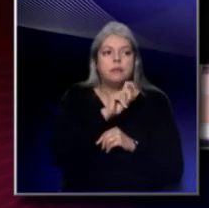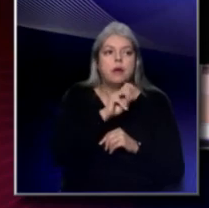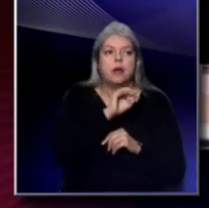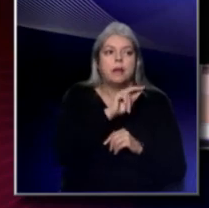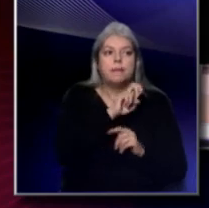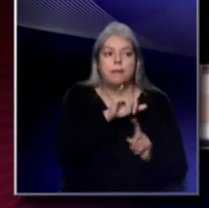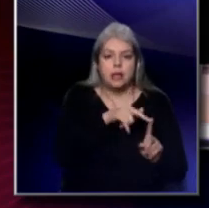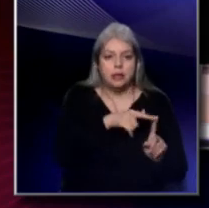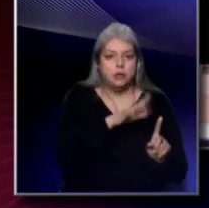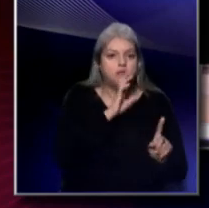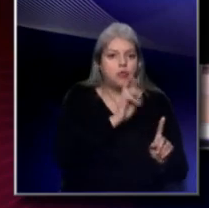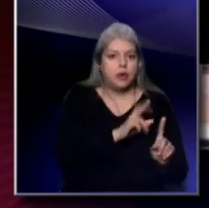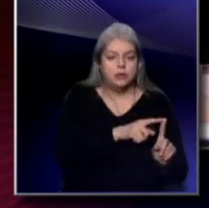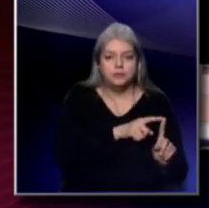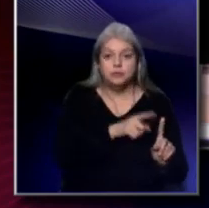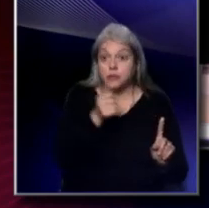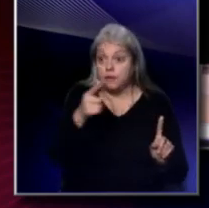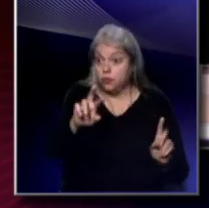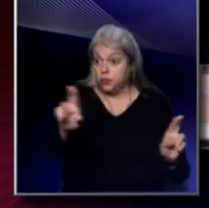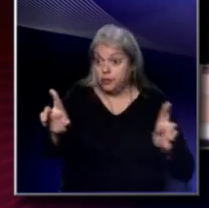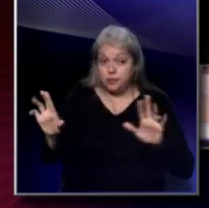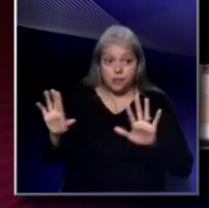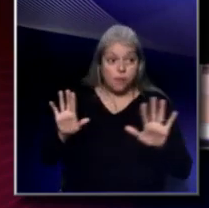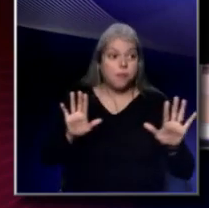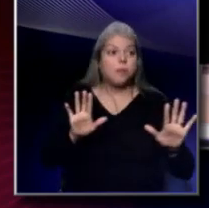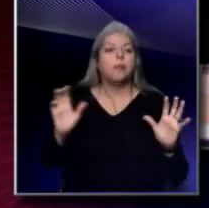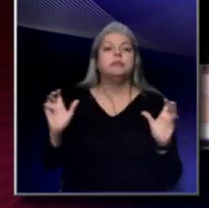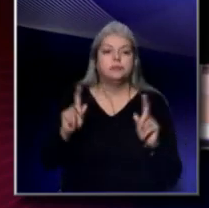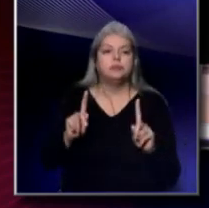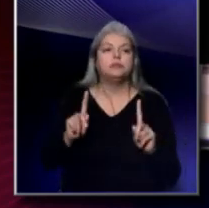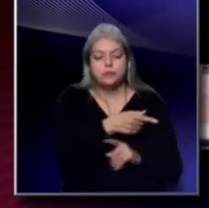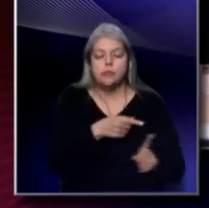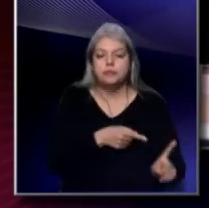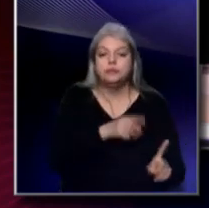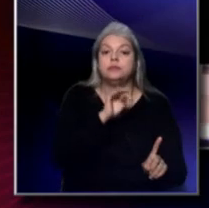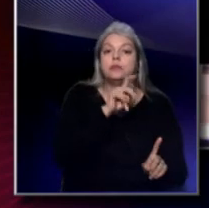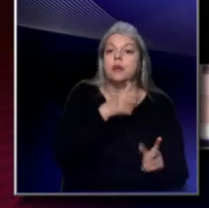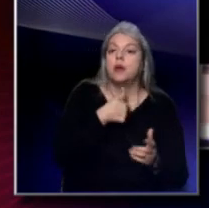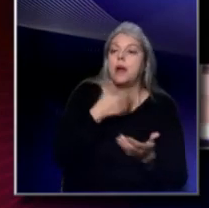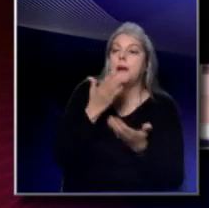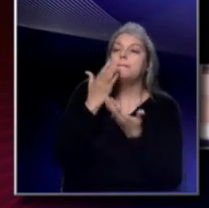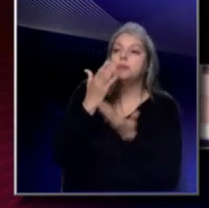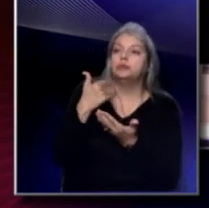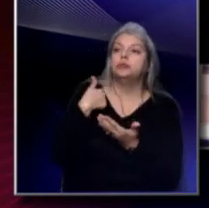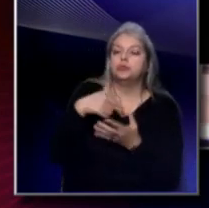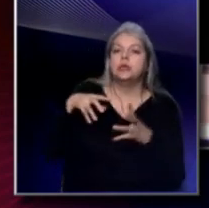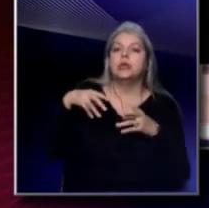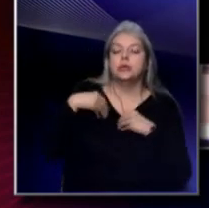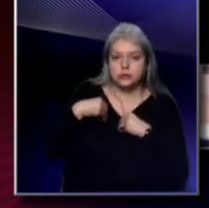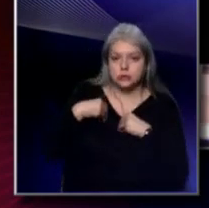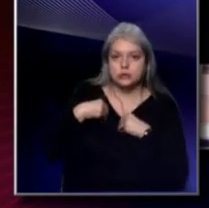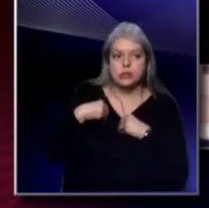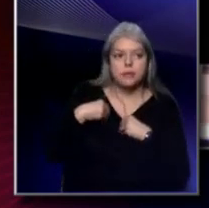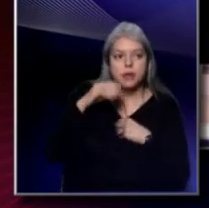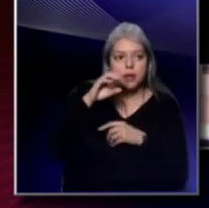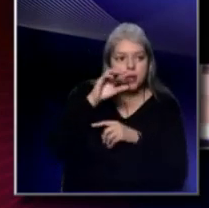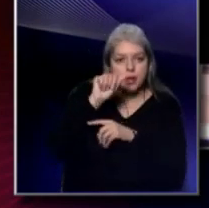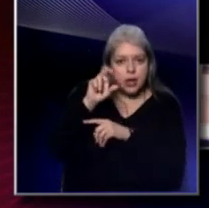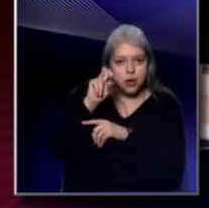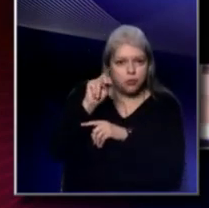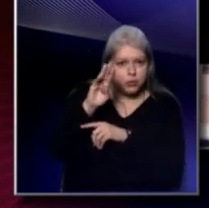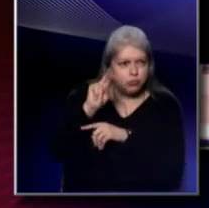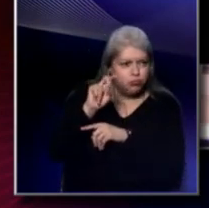Is everybody back on? We're back here. Motion that we accept Aaron Grandin as the preferred candidate